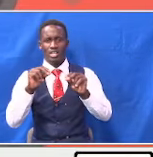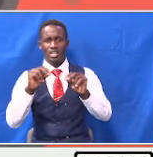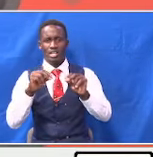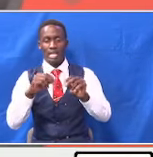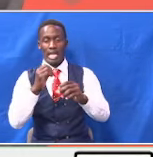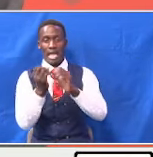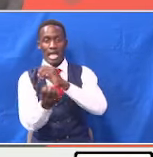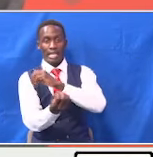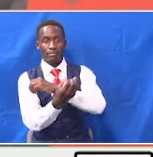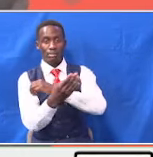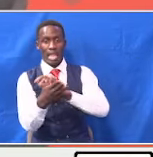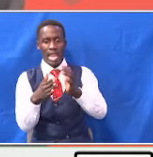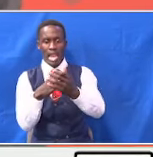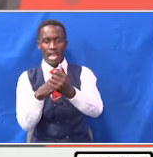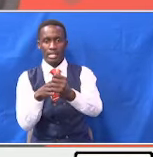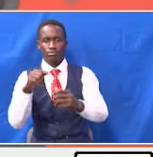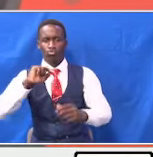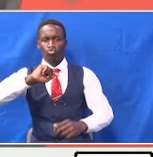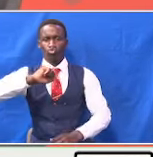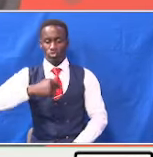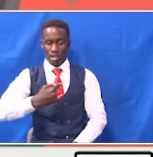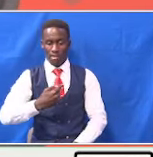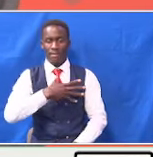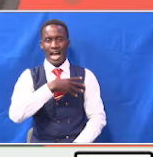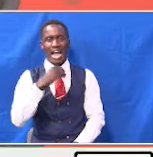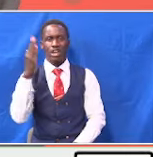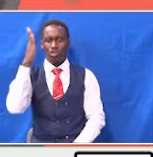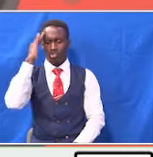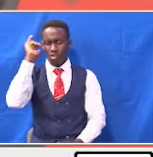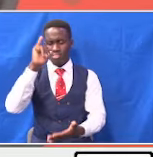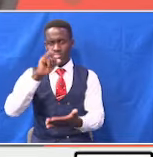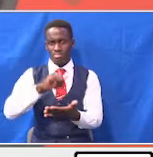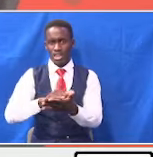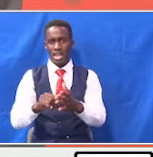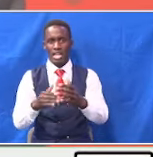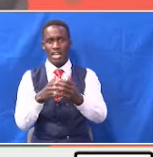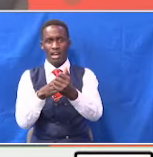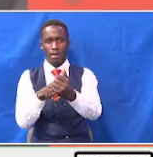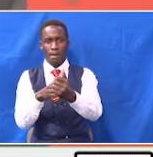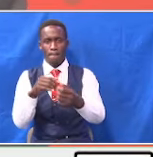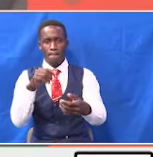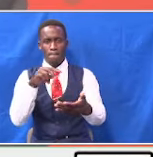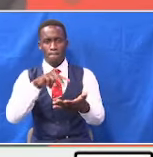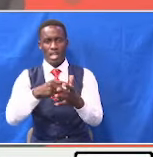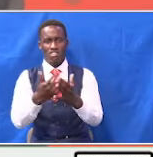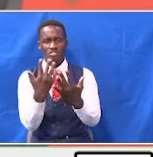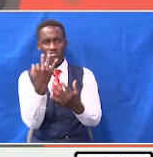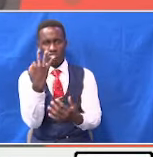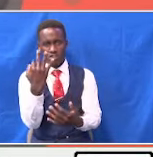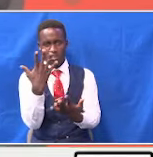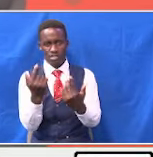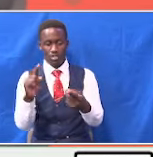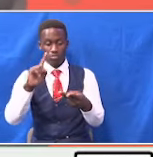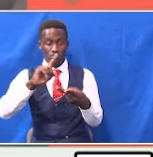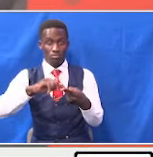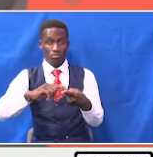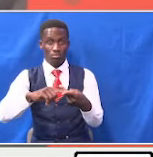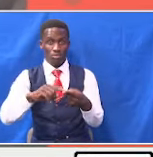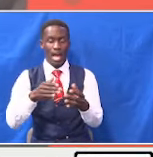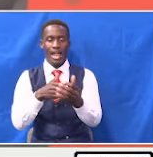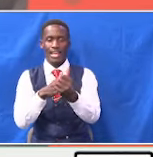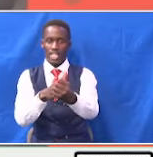governance to yourself and know that governance means three things. One is